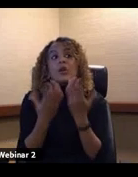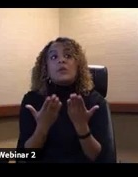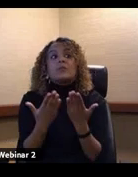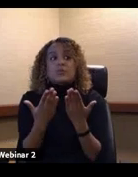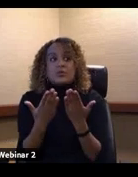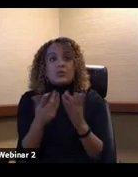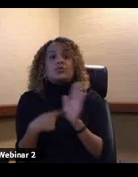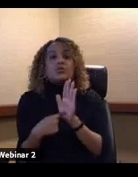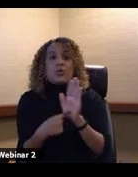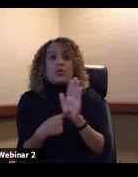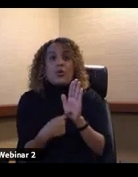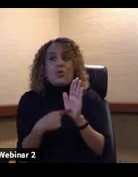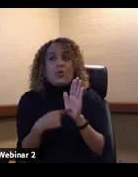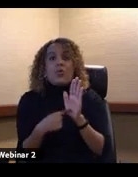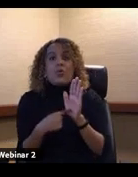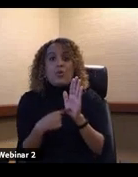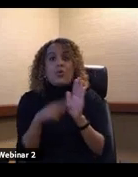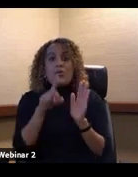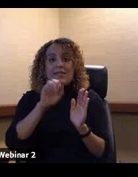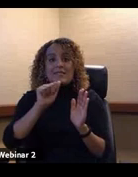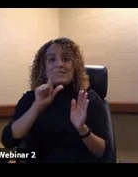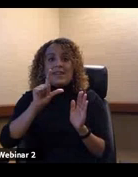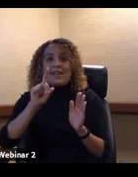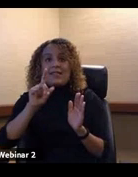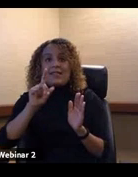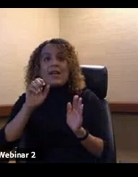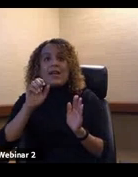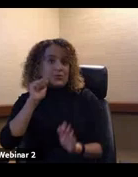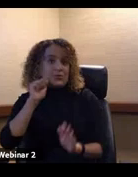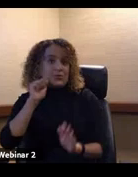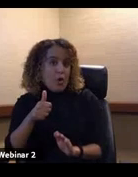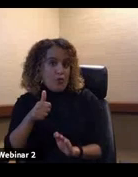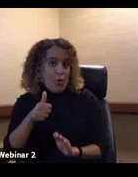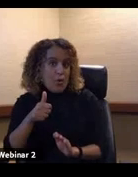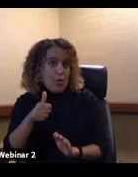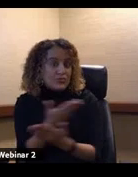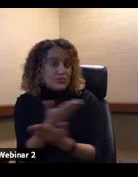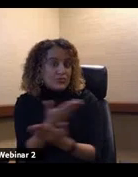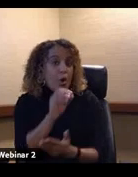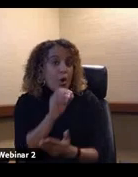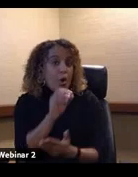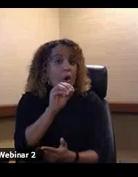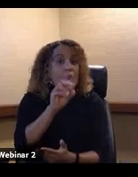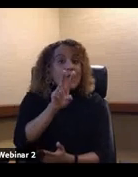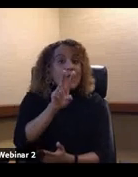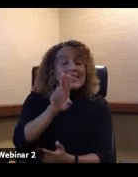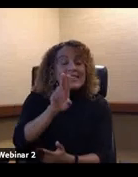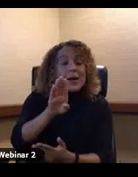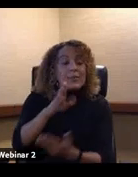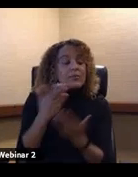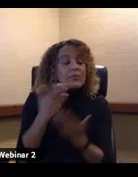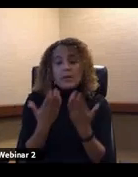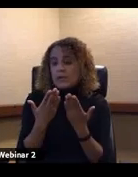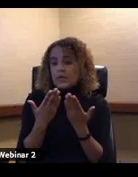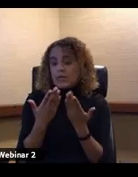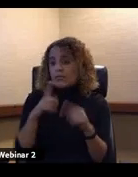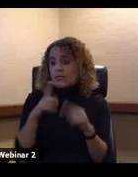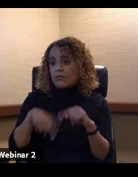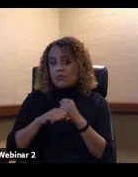to show that you've been trying to do this by the deadline of tomorrow, whether you're successful or not. Lastly, if for some reason OVW is unable to